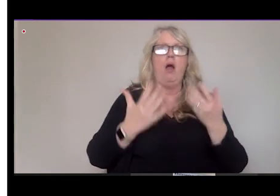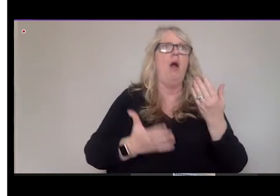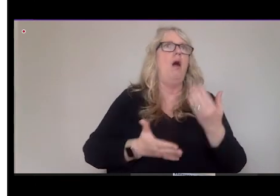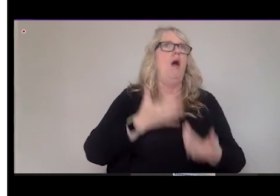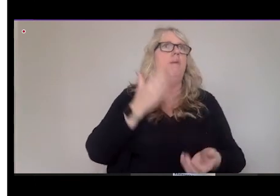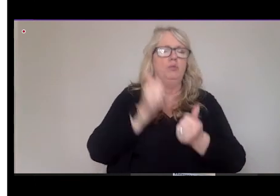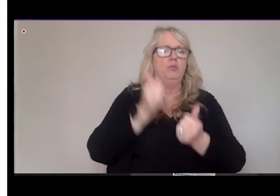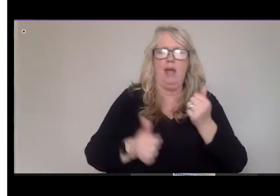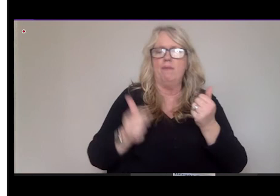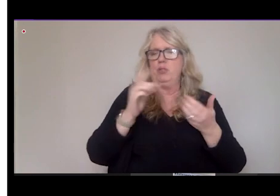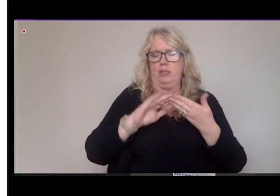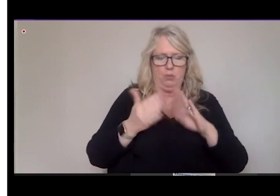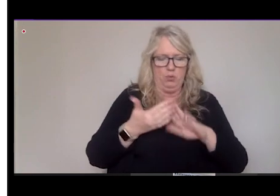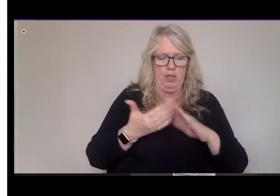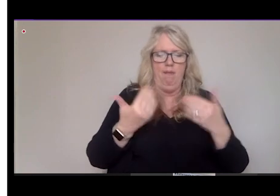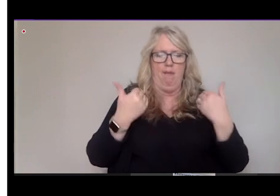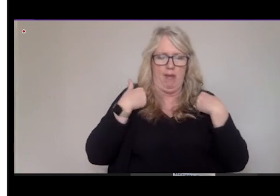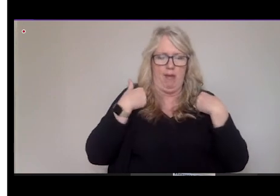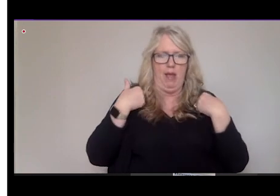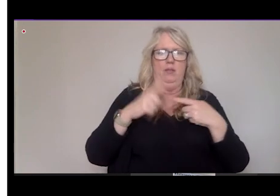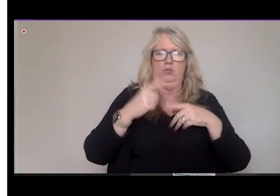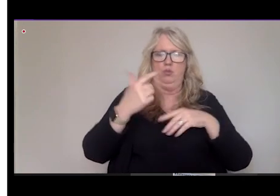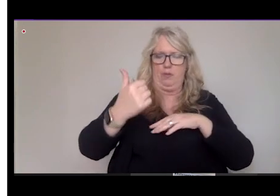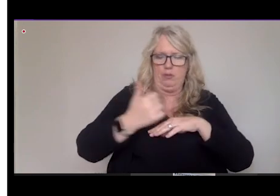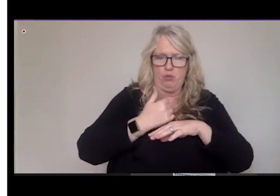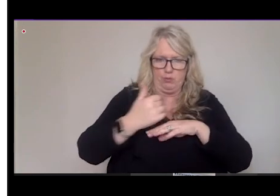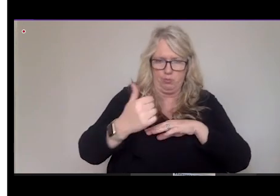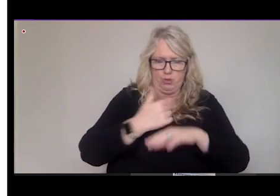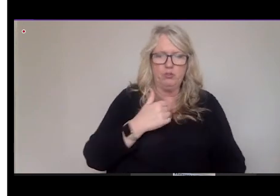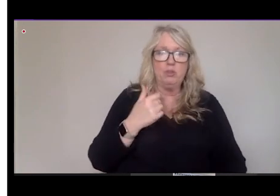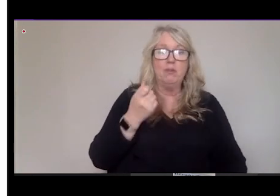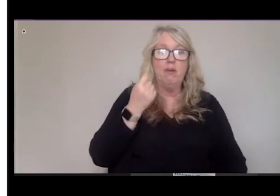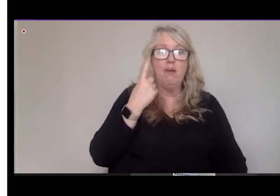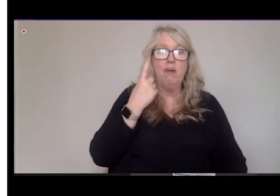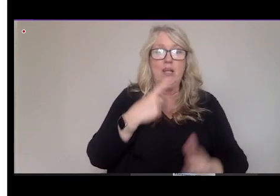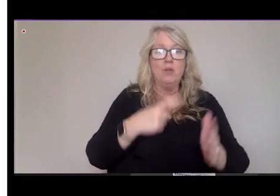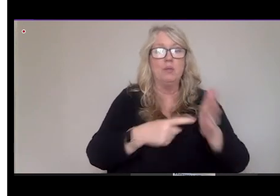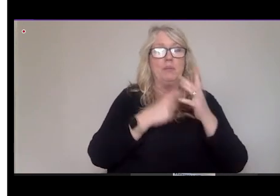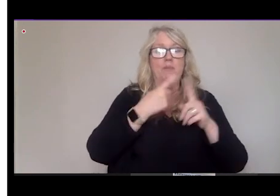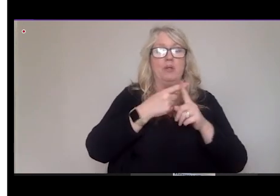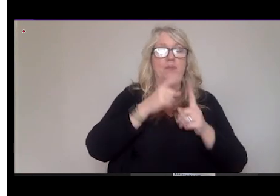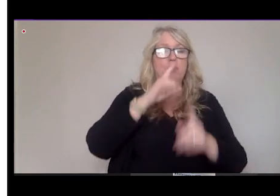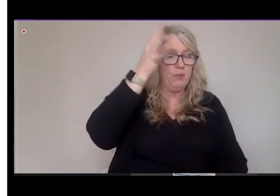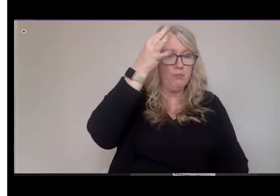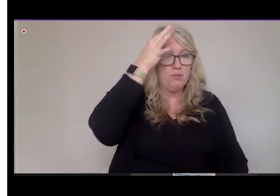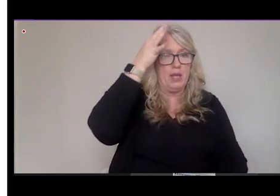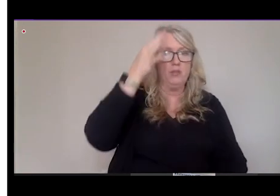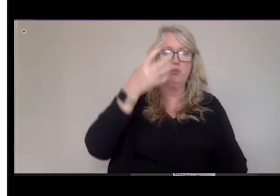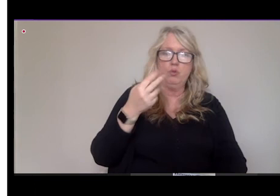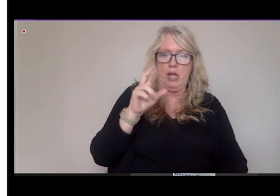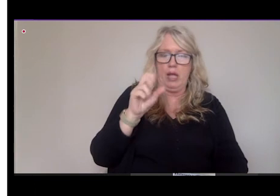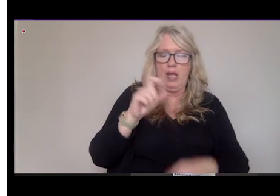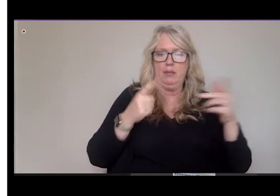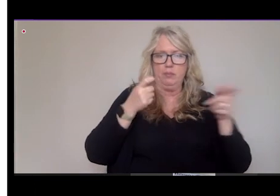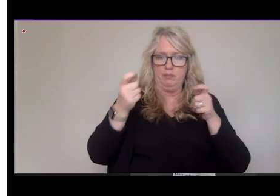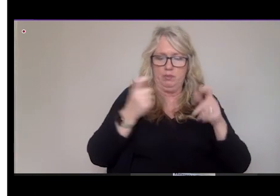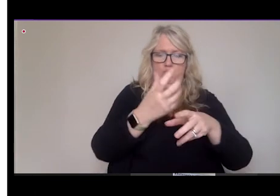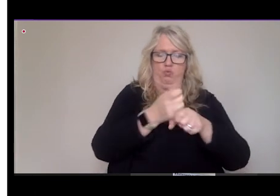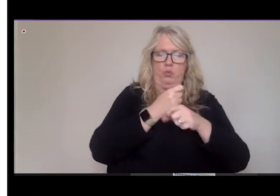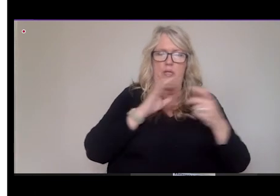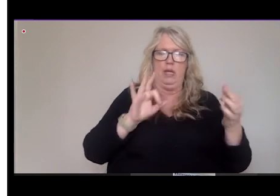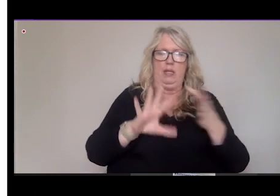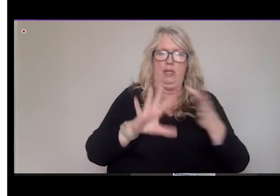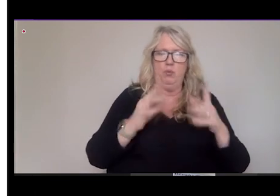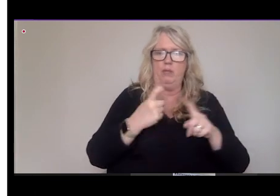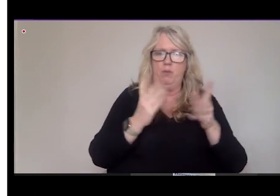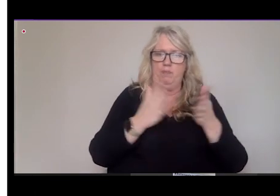transportation forums? Almost every community has a transportation forum. They're required by the Federal Transit